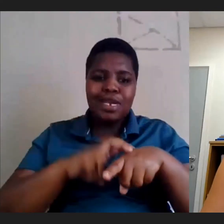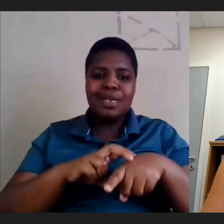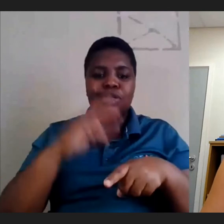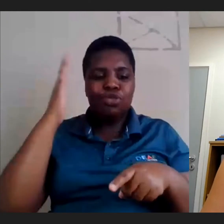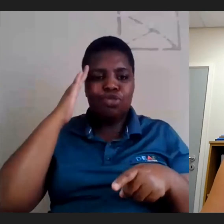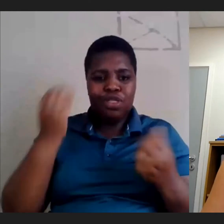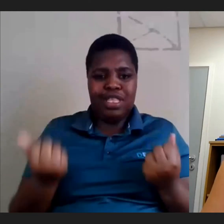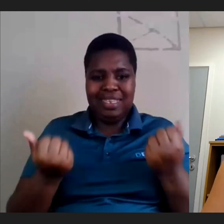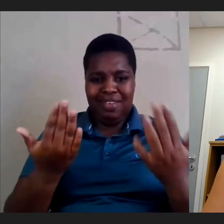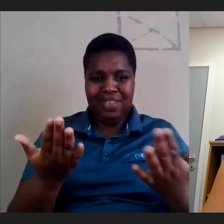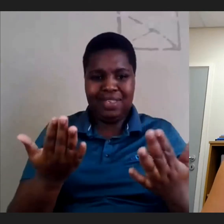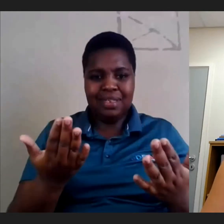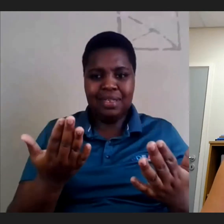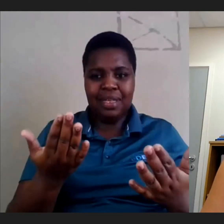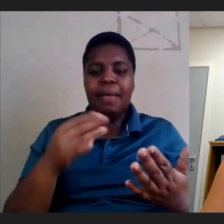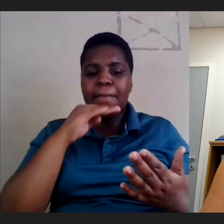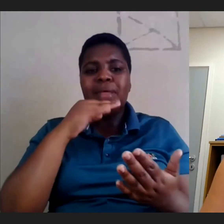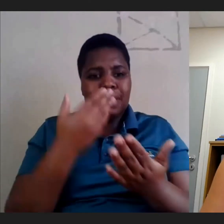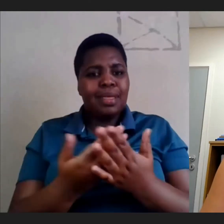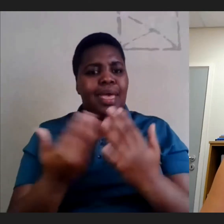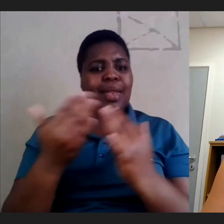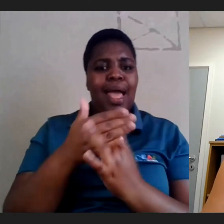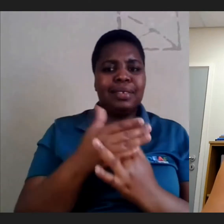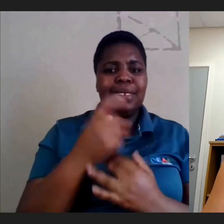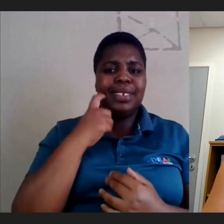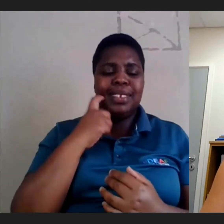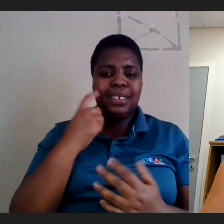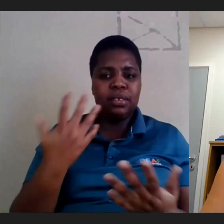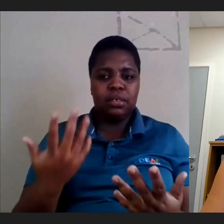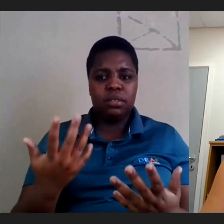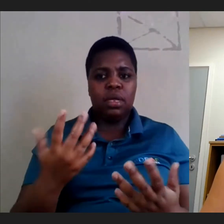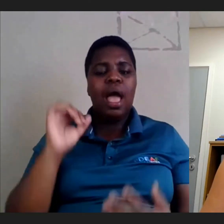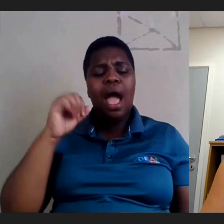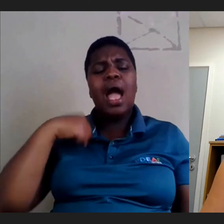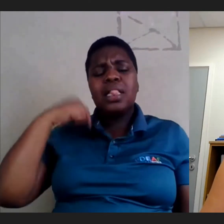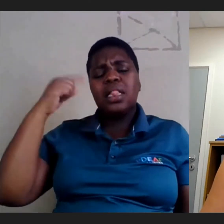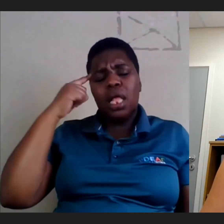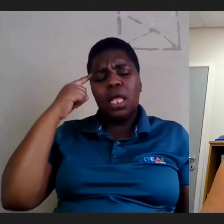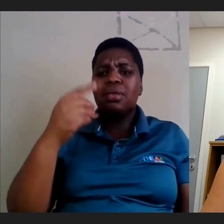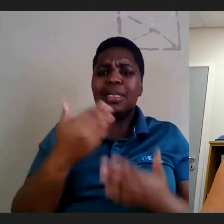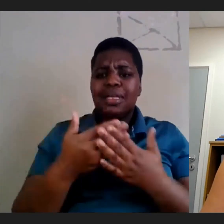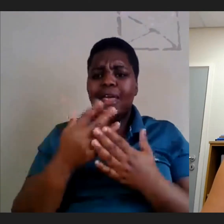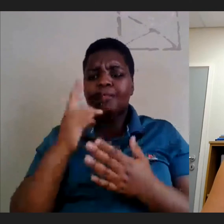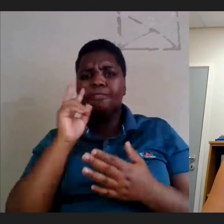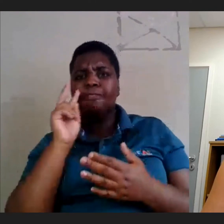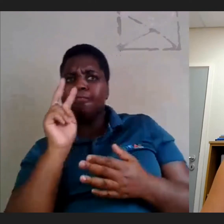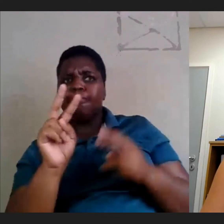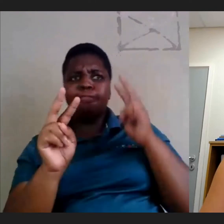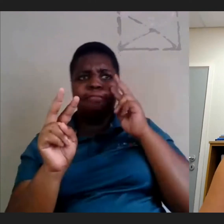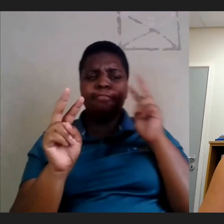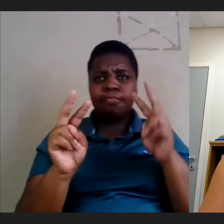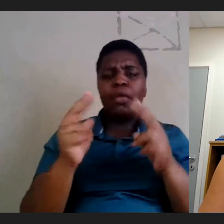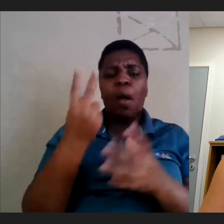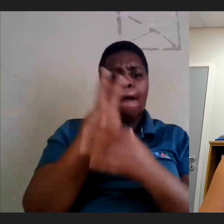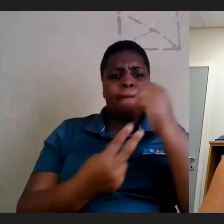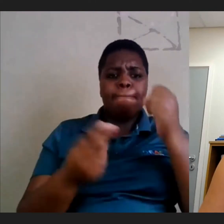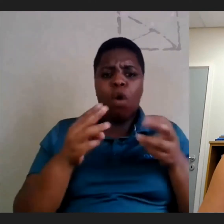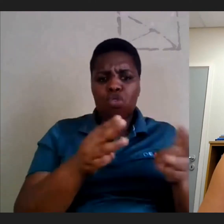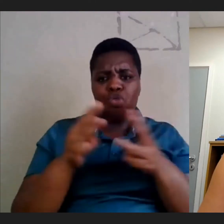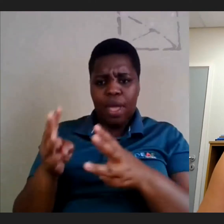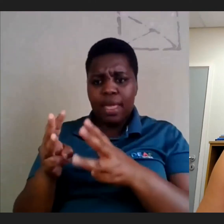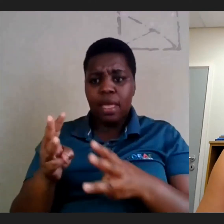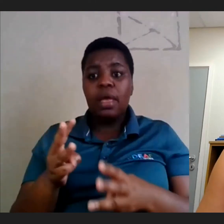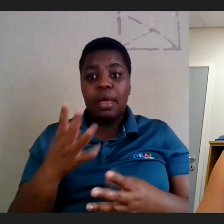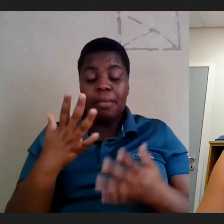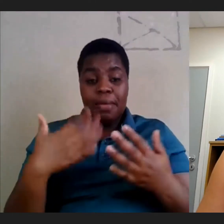then the service itself has to be accessible. And I think we can look at innovations on both of those. So when it comes